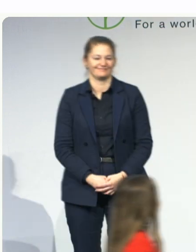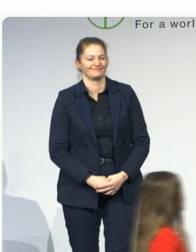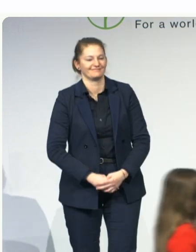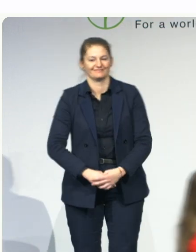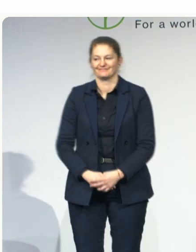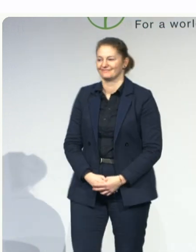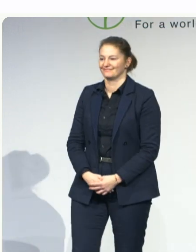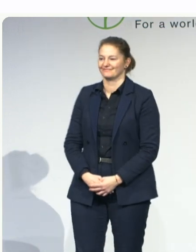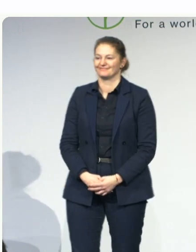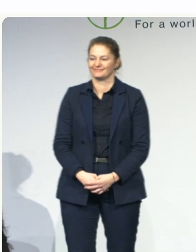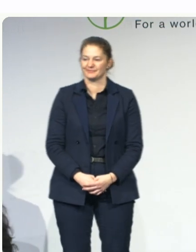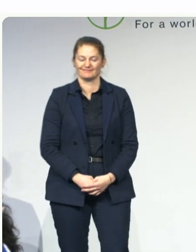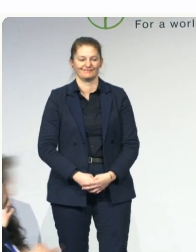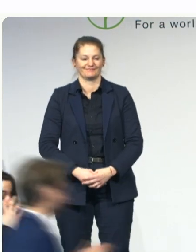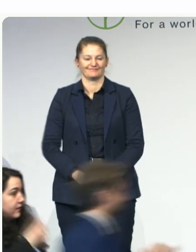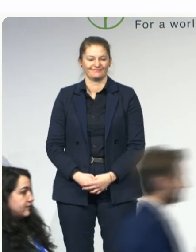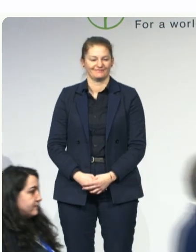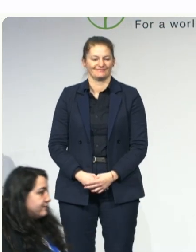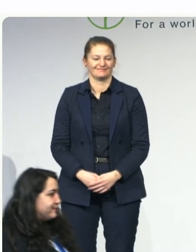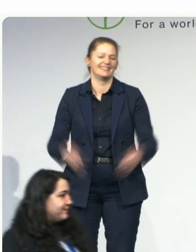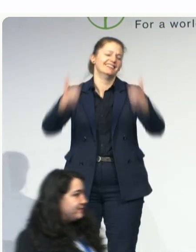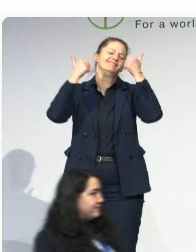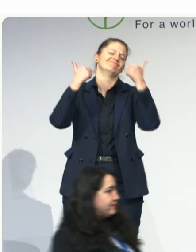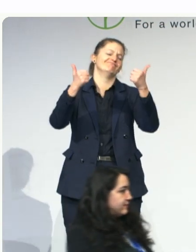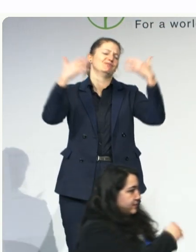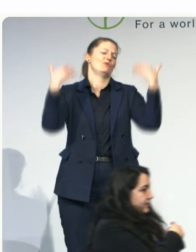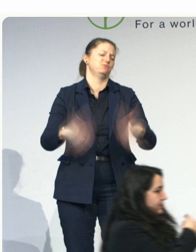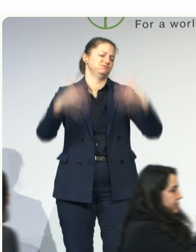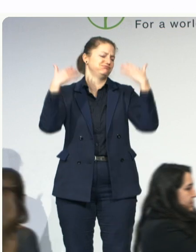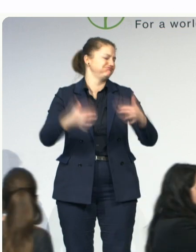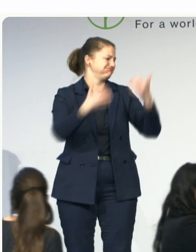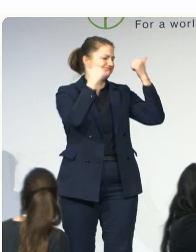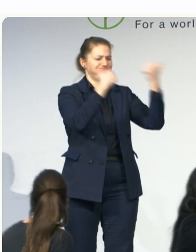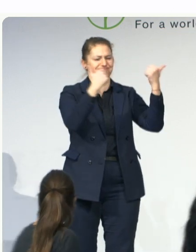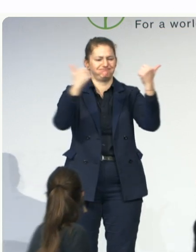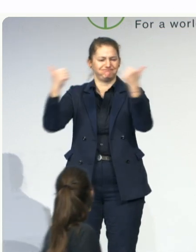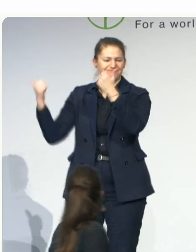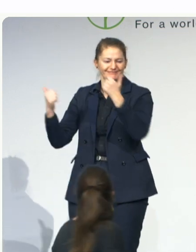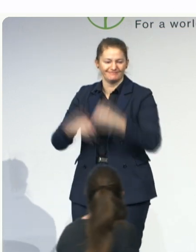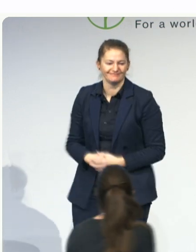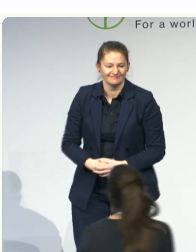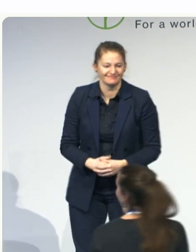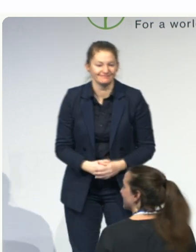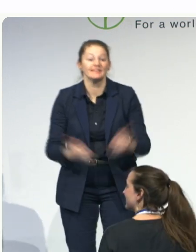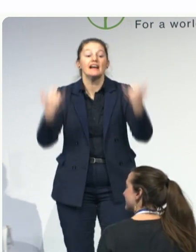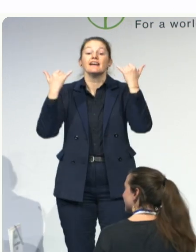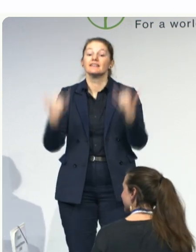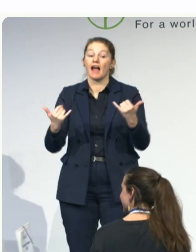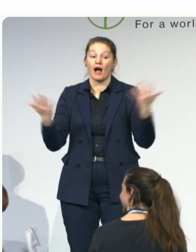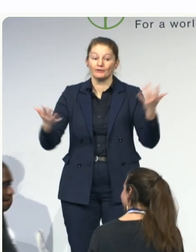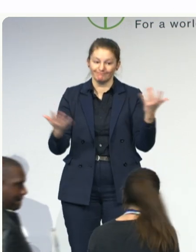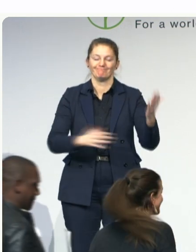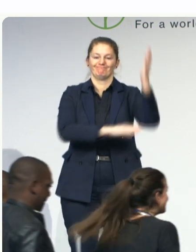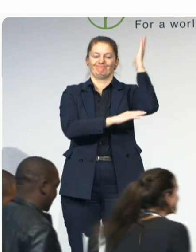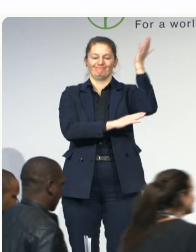Excellent. Guys, you are amazing. So we are going to have our first keynote speech of the evening, and